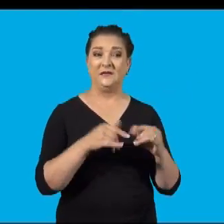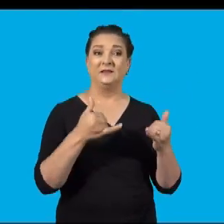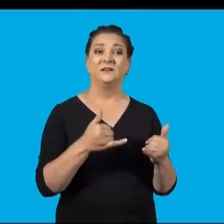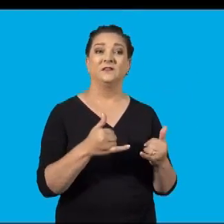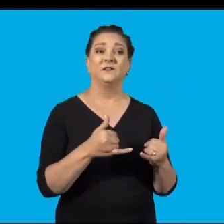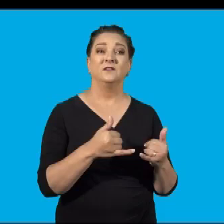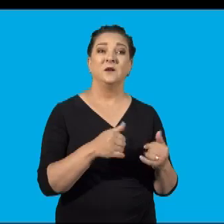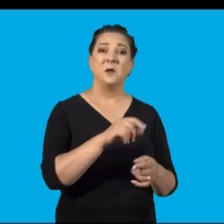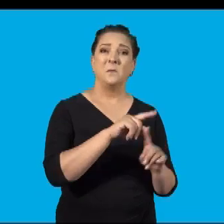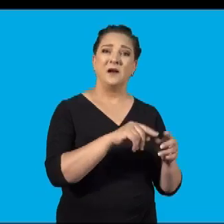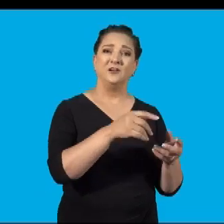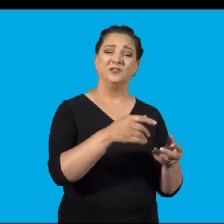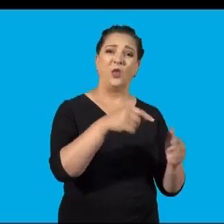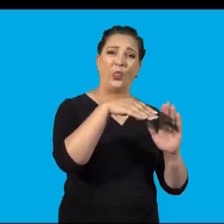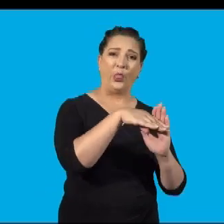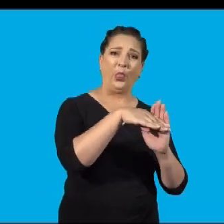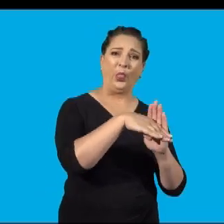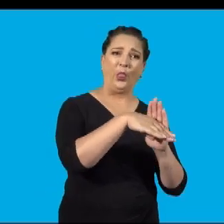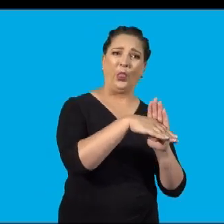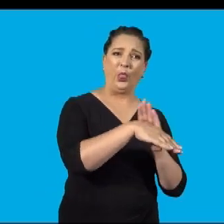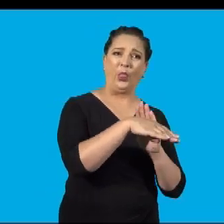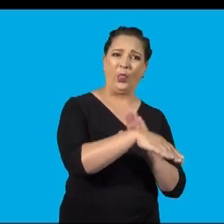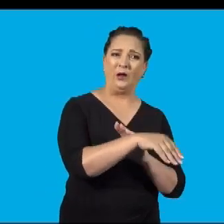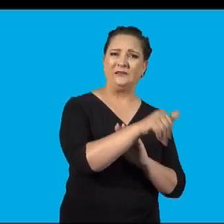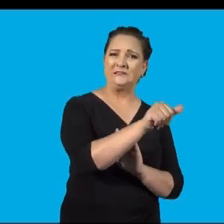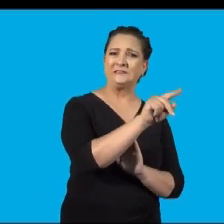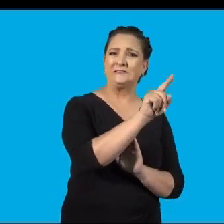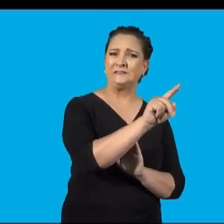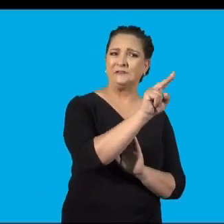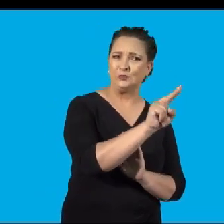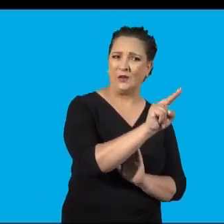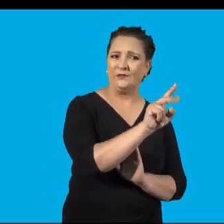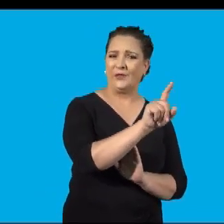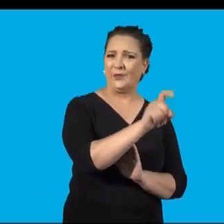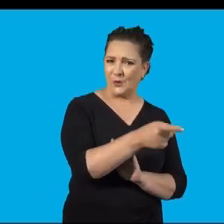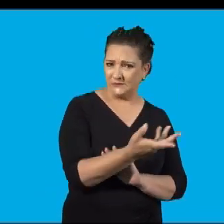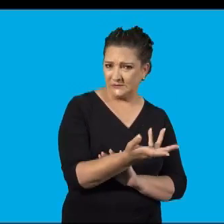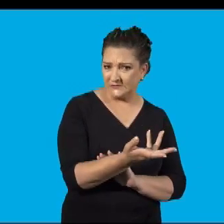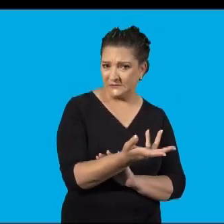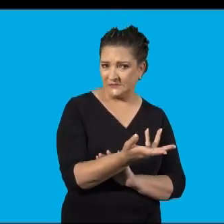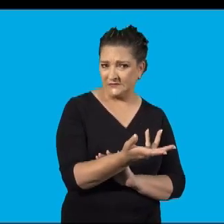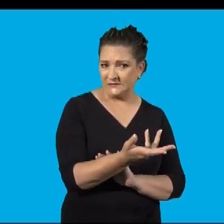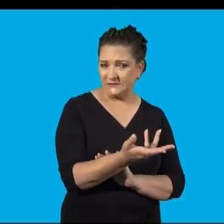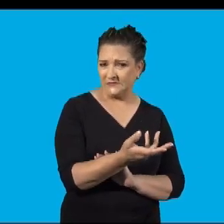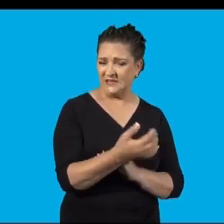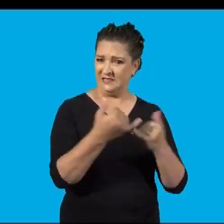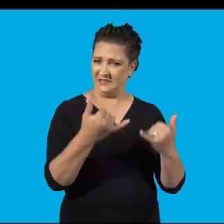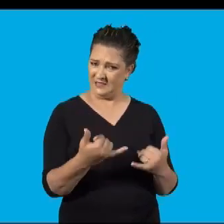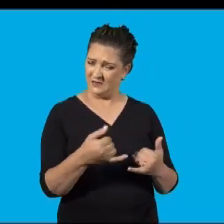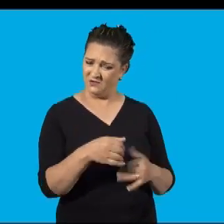accumulated depreciation is already 612,000. So, if I were to take